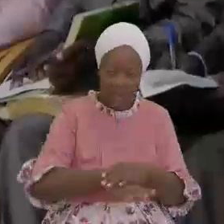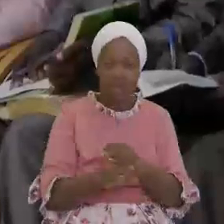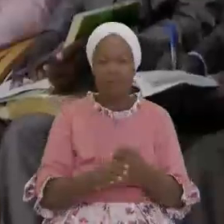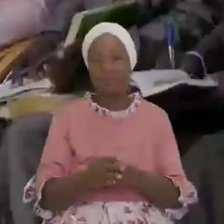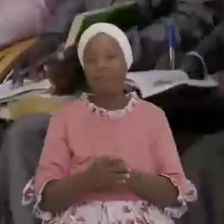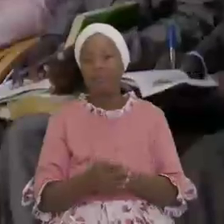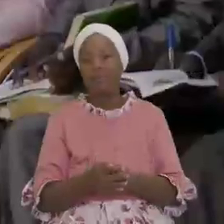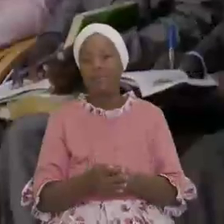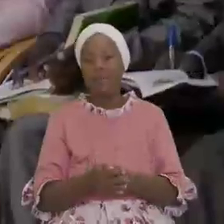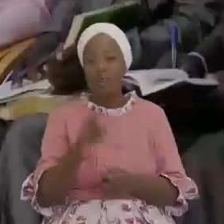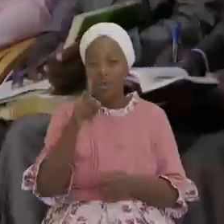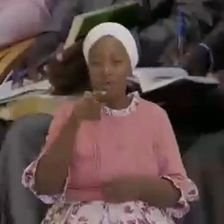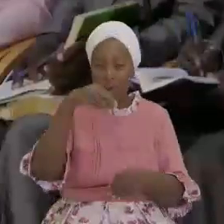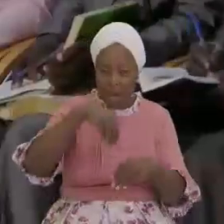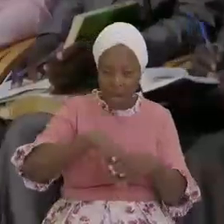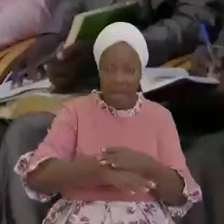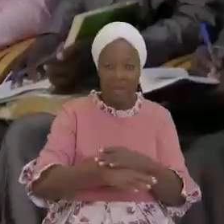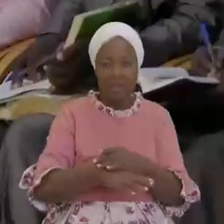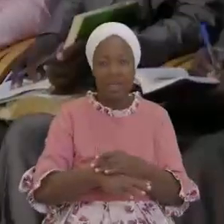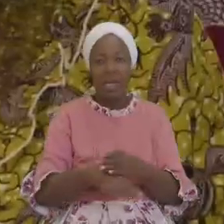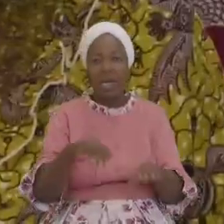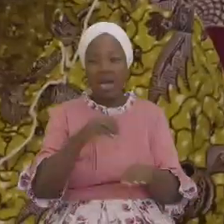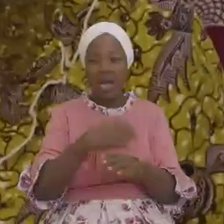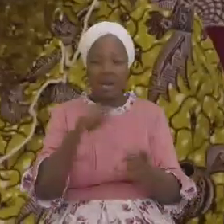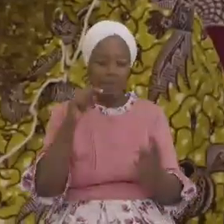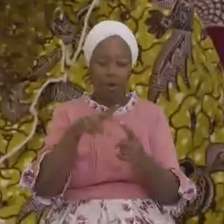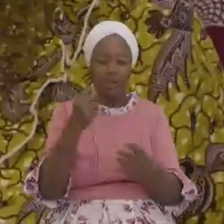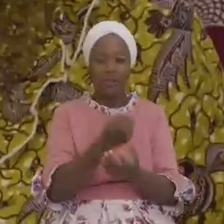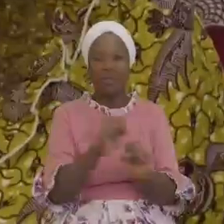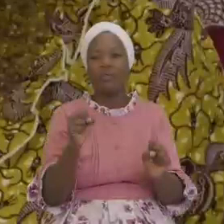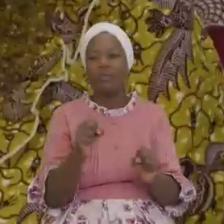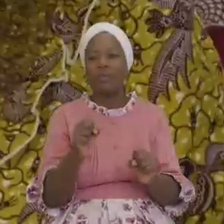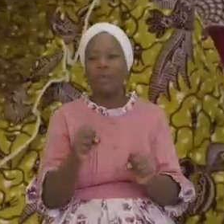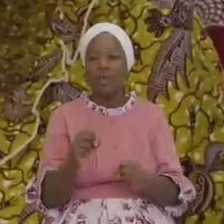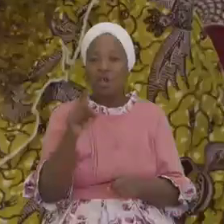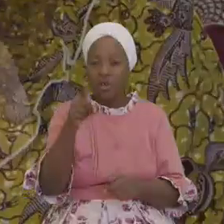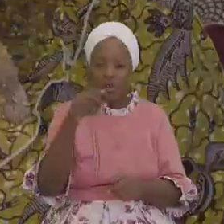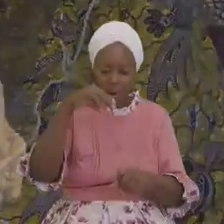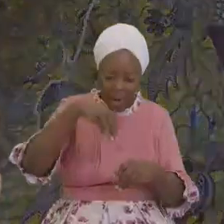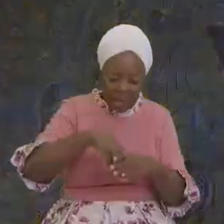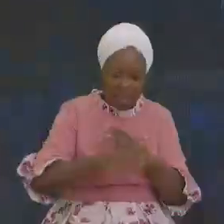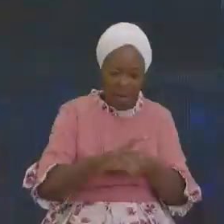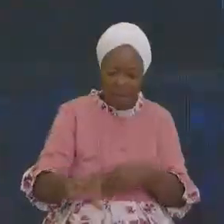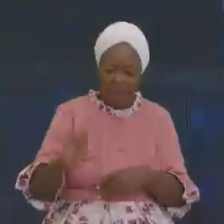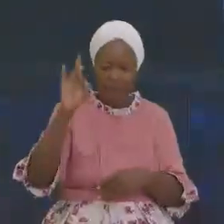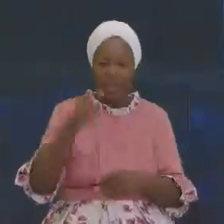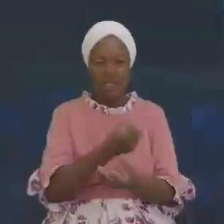You'll enter and find salvation. You'll enter and find abundant